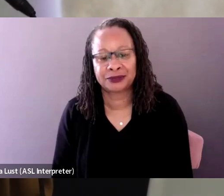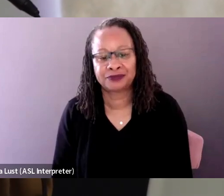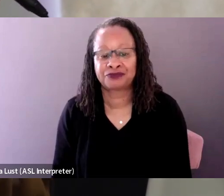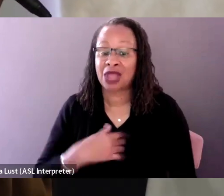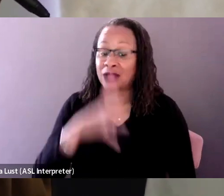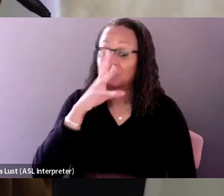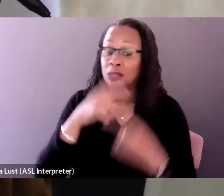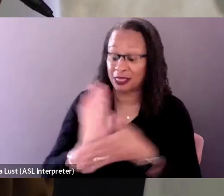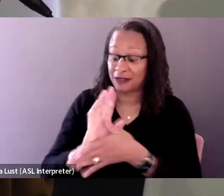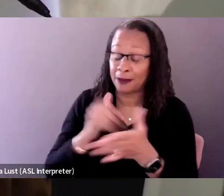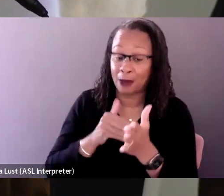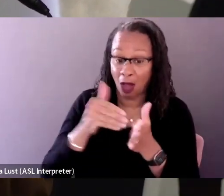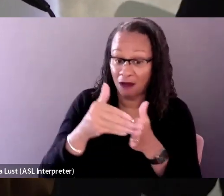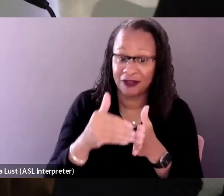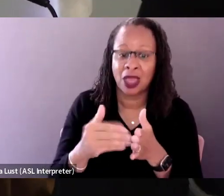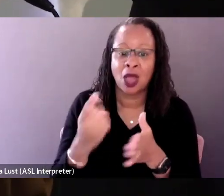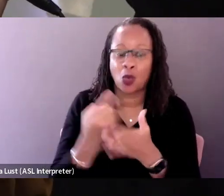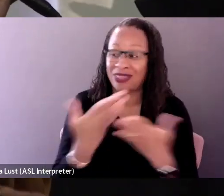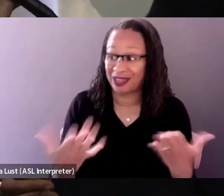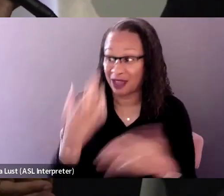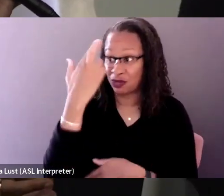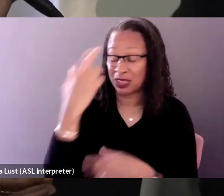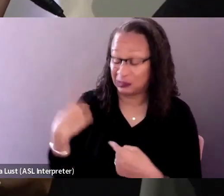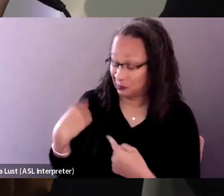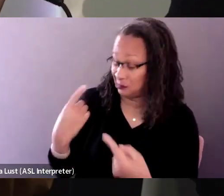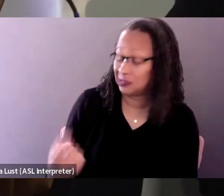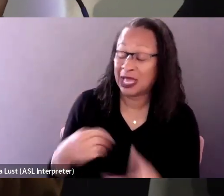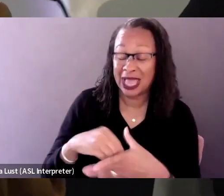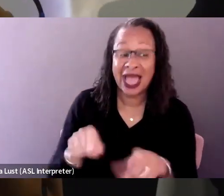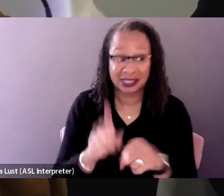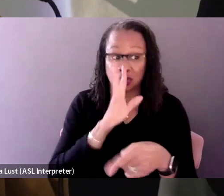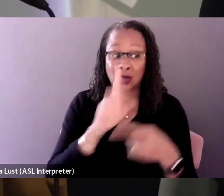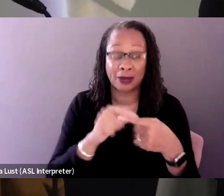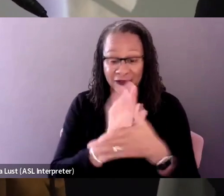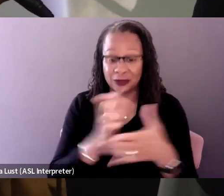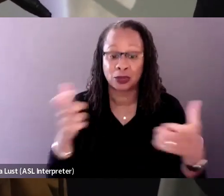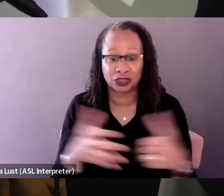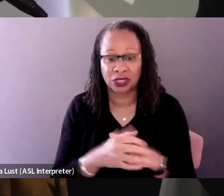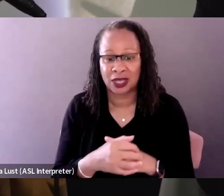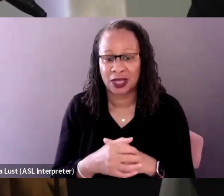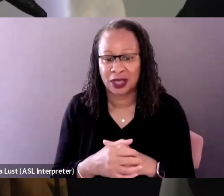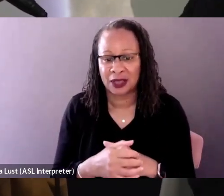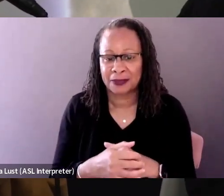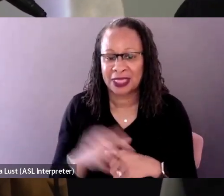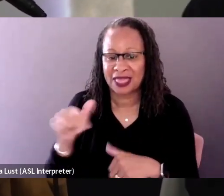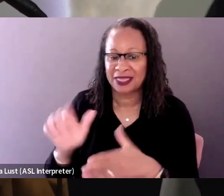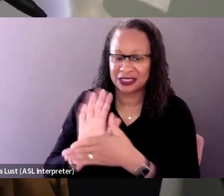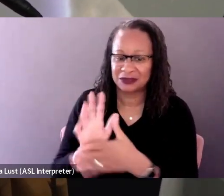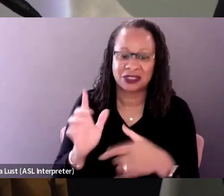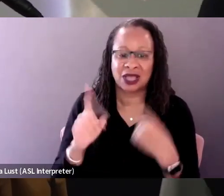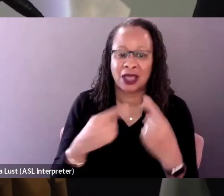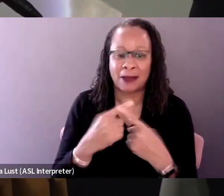and something that I've come to realize in talking about it so much is that this film is very much about the limitations